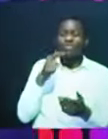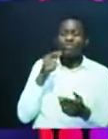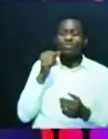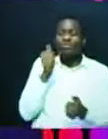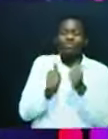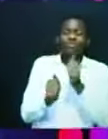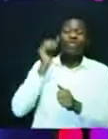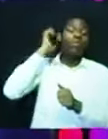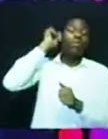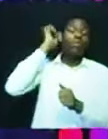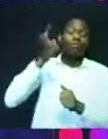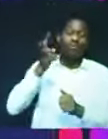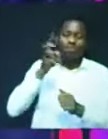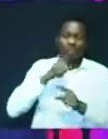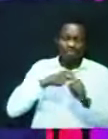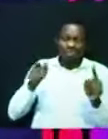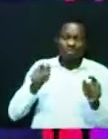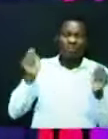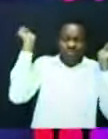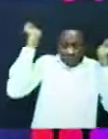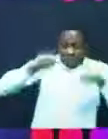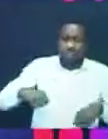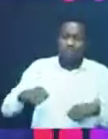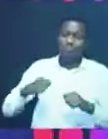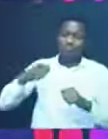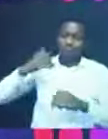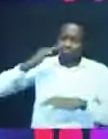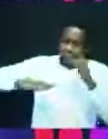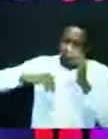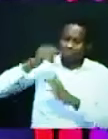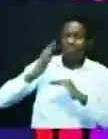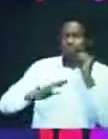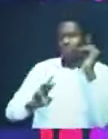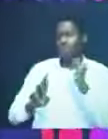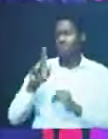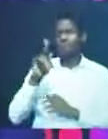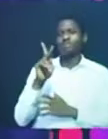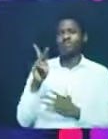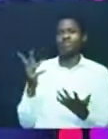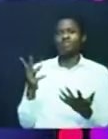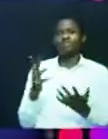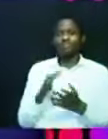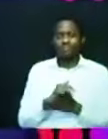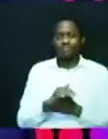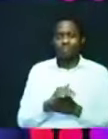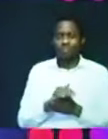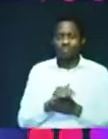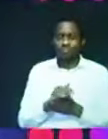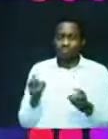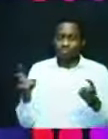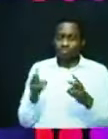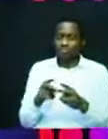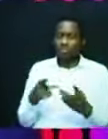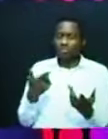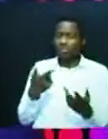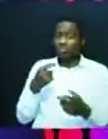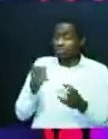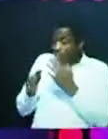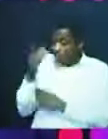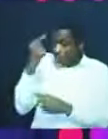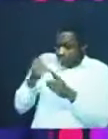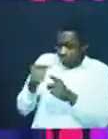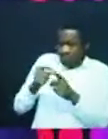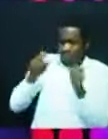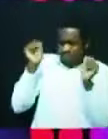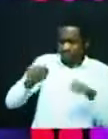say no, ena ebi obe. He says which can build you up. Osi wei edimu besi. So we said that it has the potential to build us up